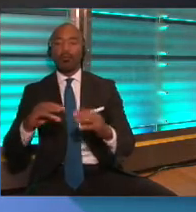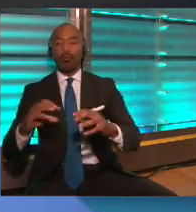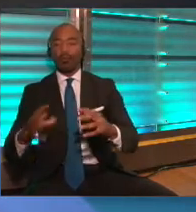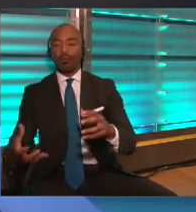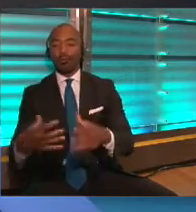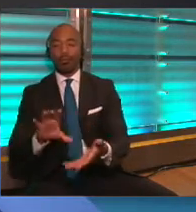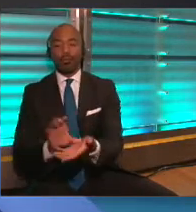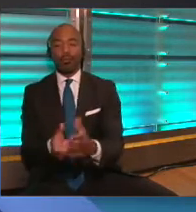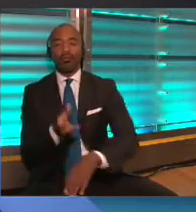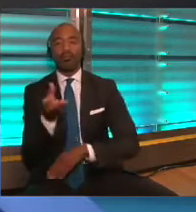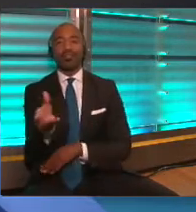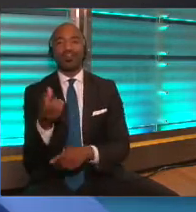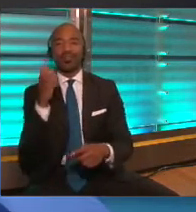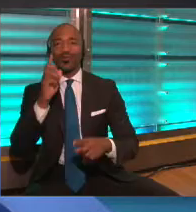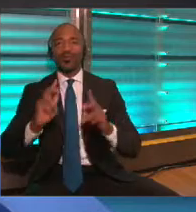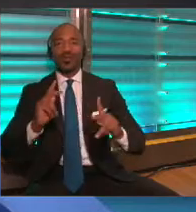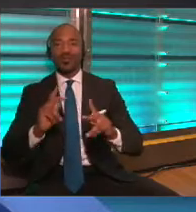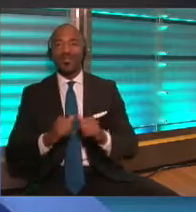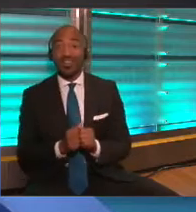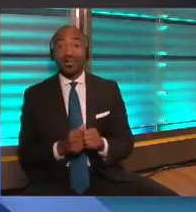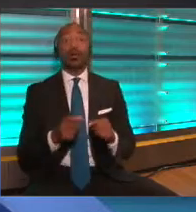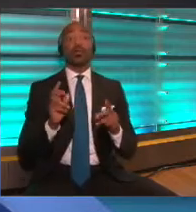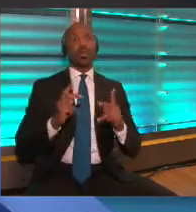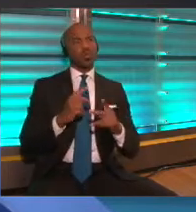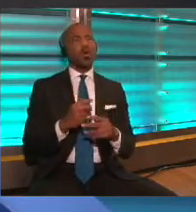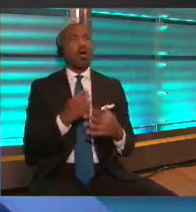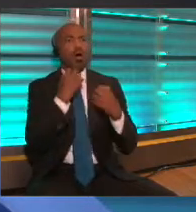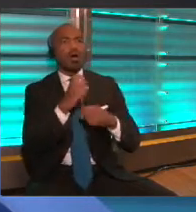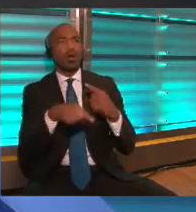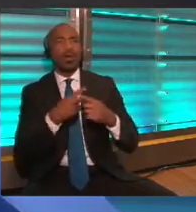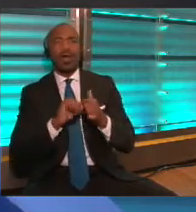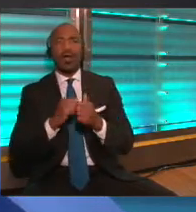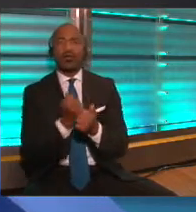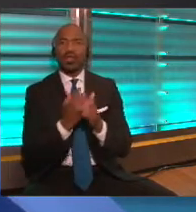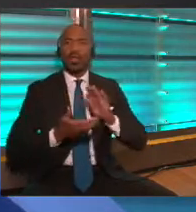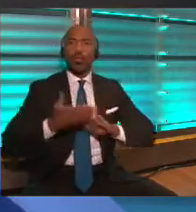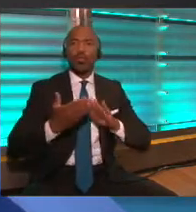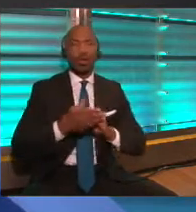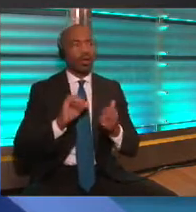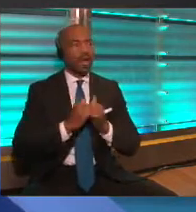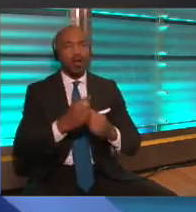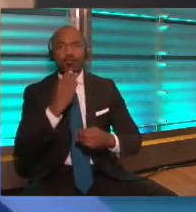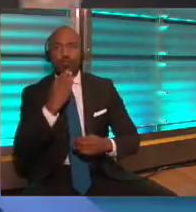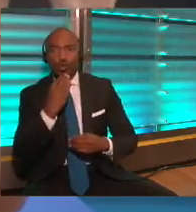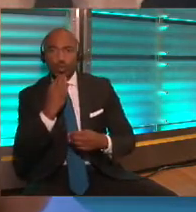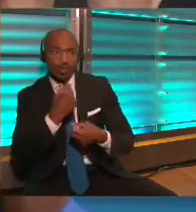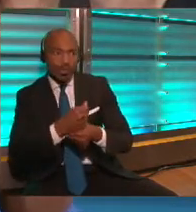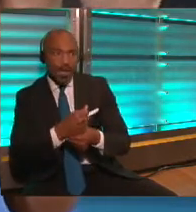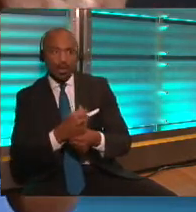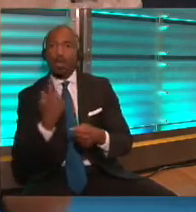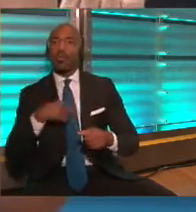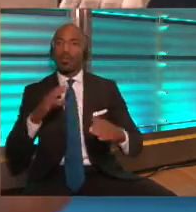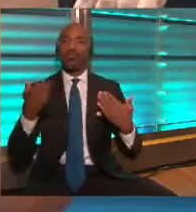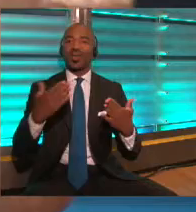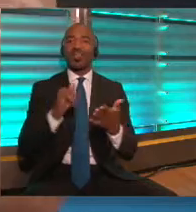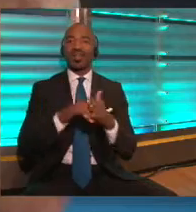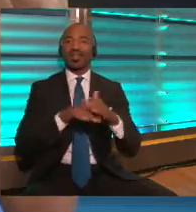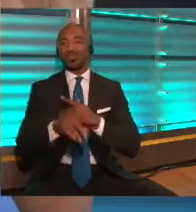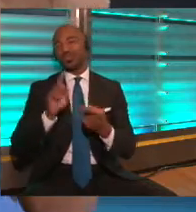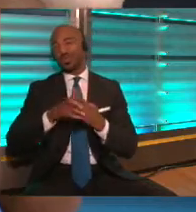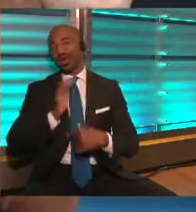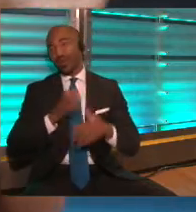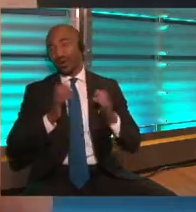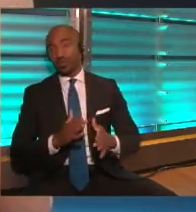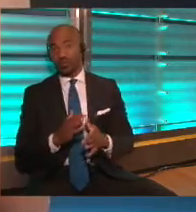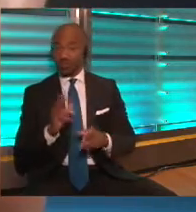about how companies operate, how their products are made, how their food is made, and we've given our customers that kind of access. We've allowed them to come